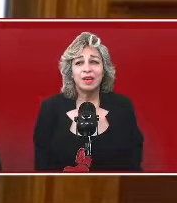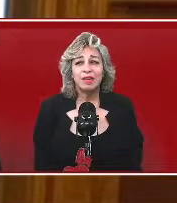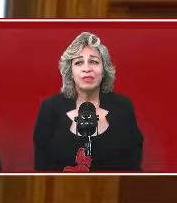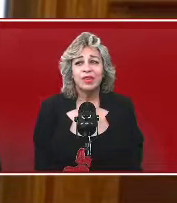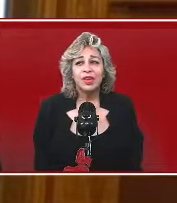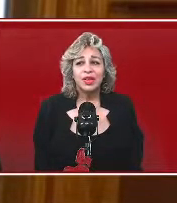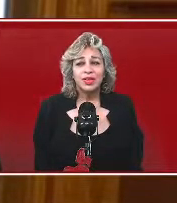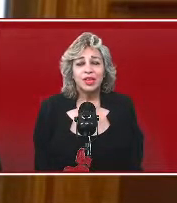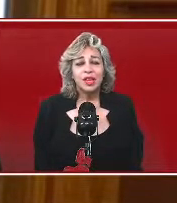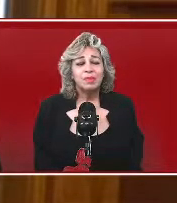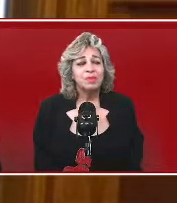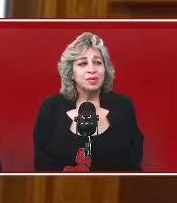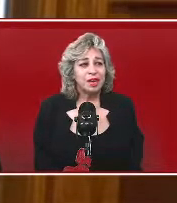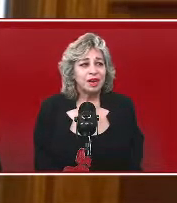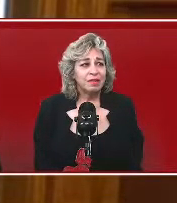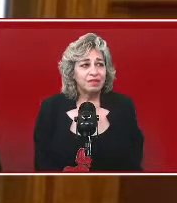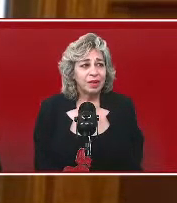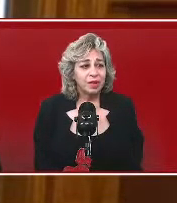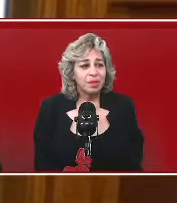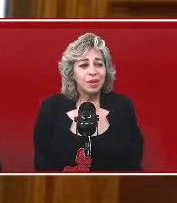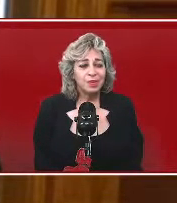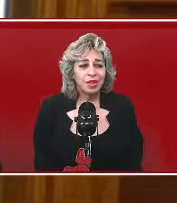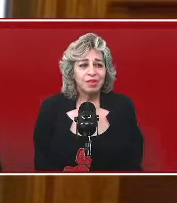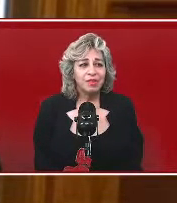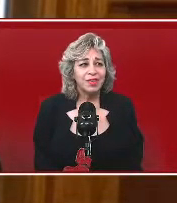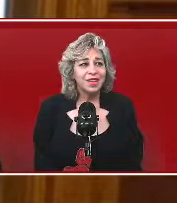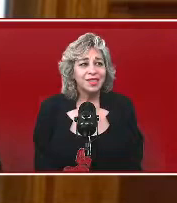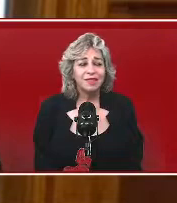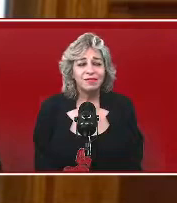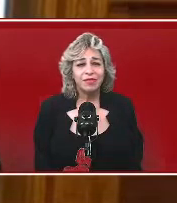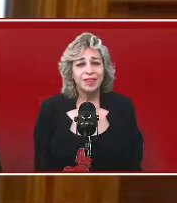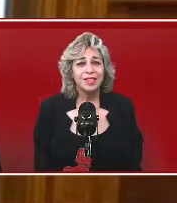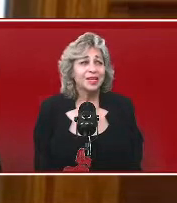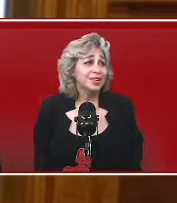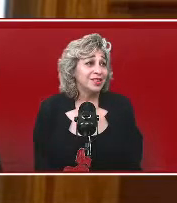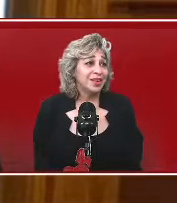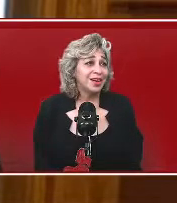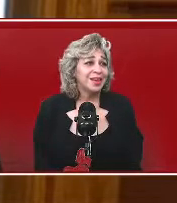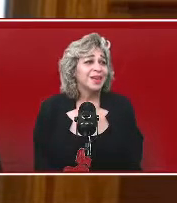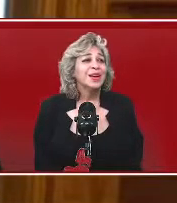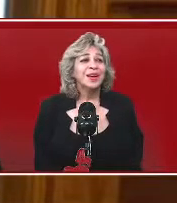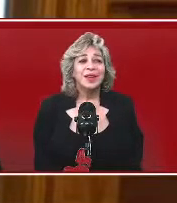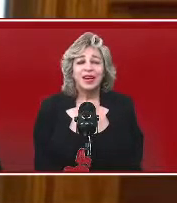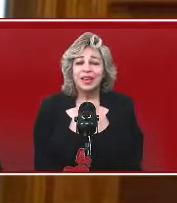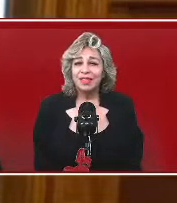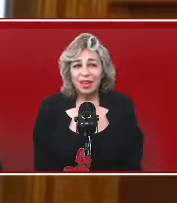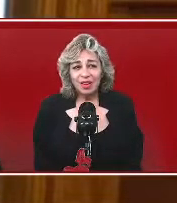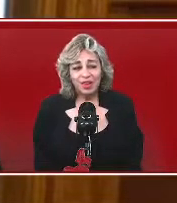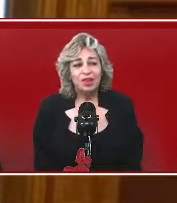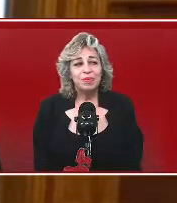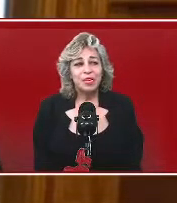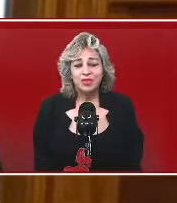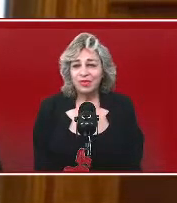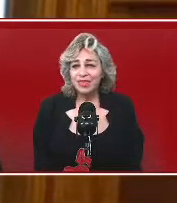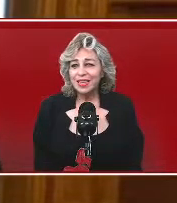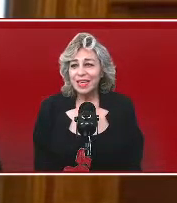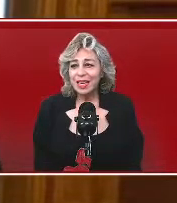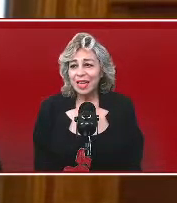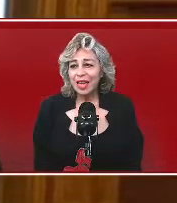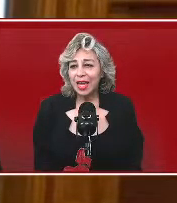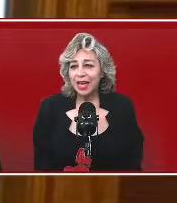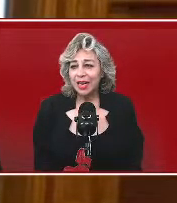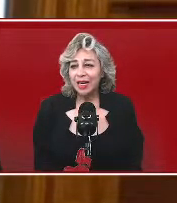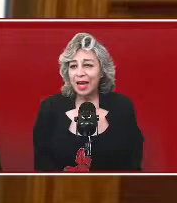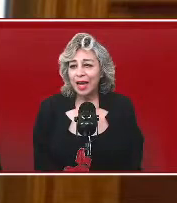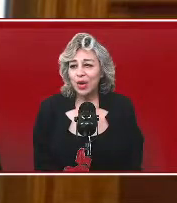terms of the numbers of people that are affected, infected, and dying. Thank you very much for